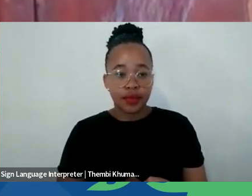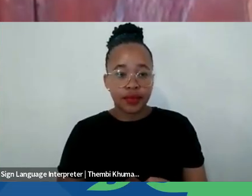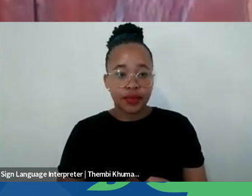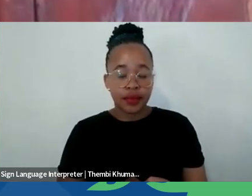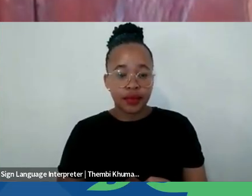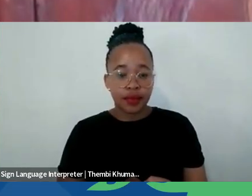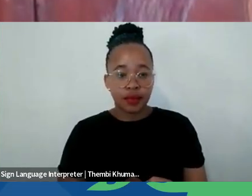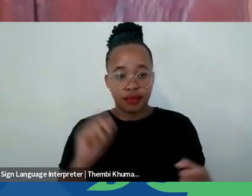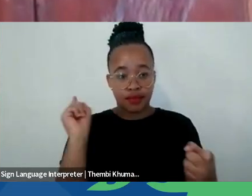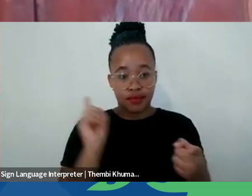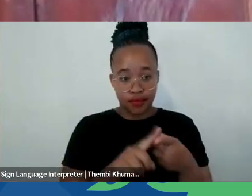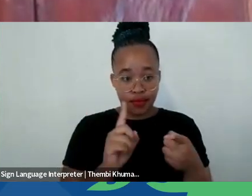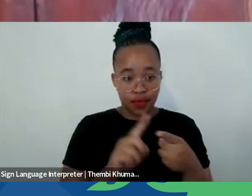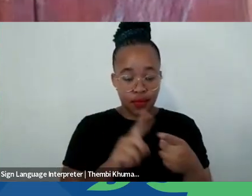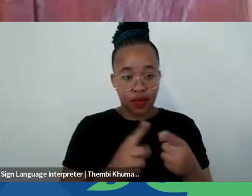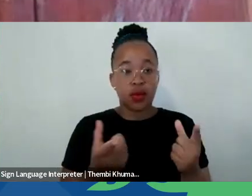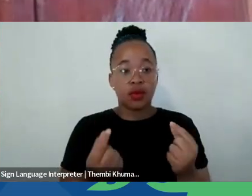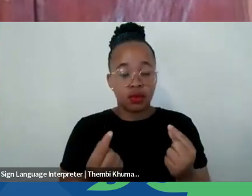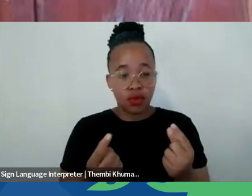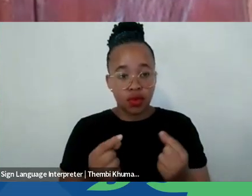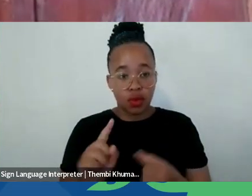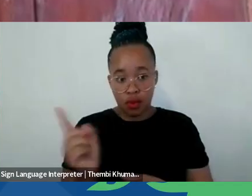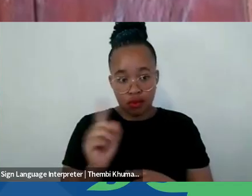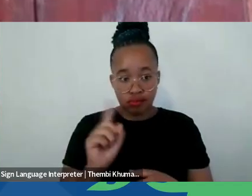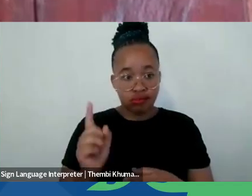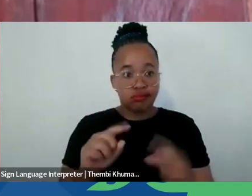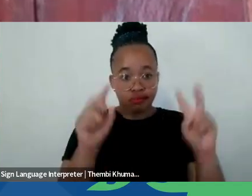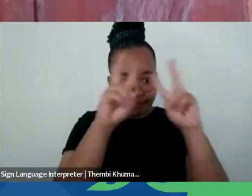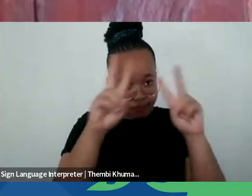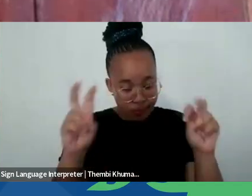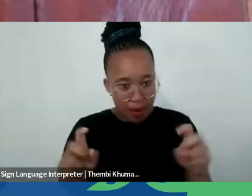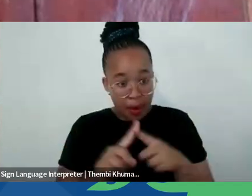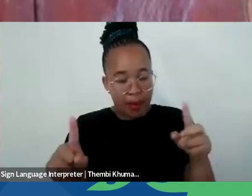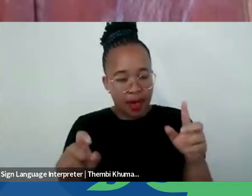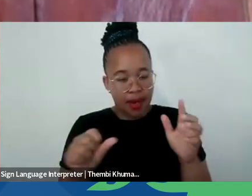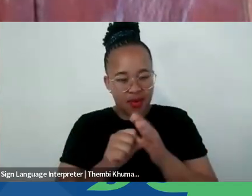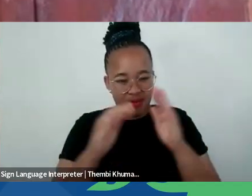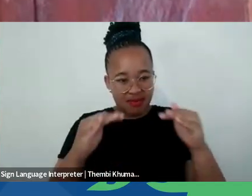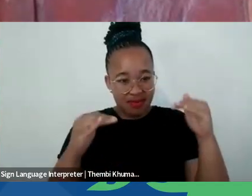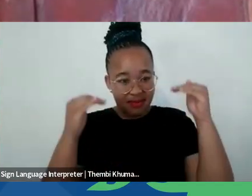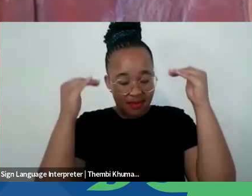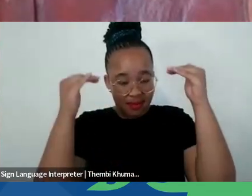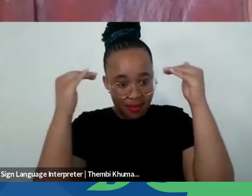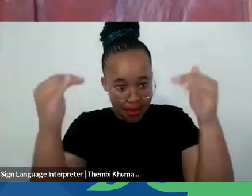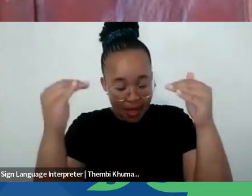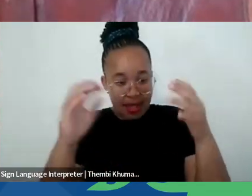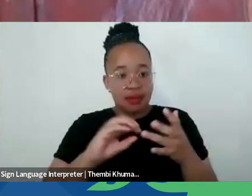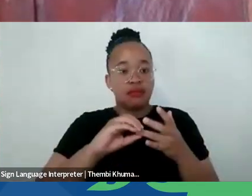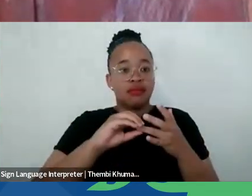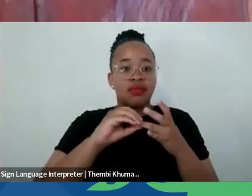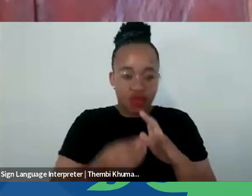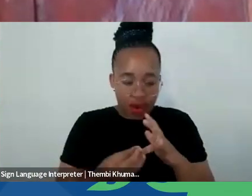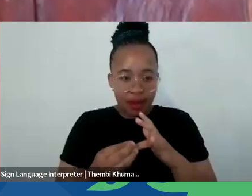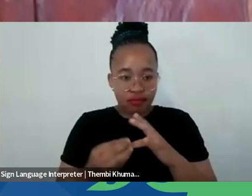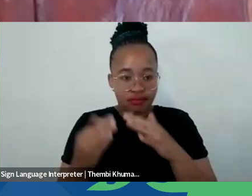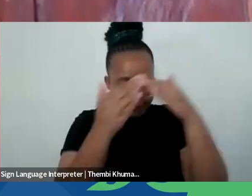the first thing we do, of course, is sensitize and educate them. But the main tip is just, first of all, to take care of yourself